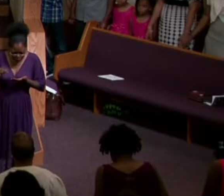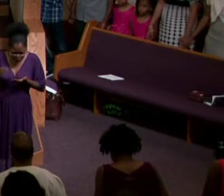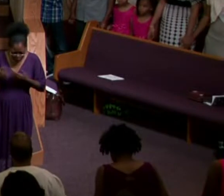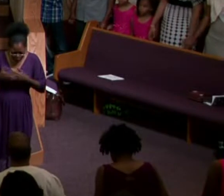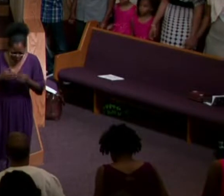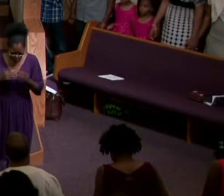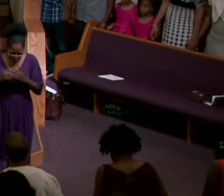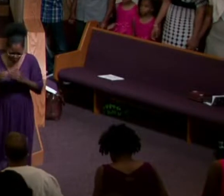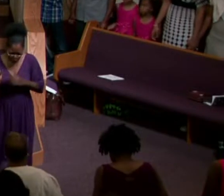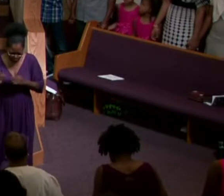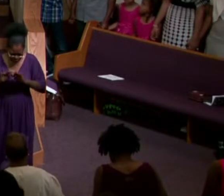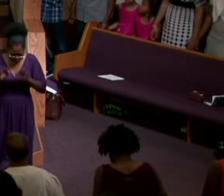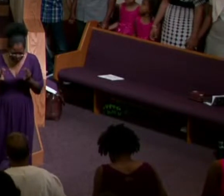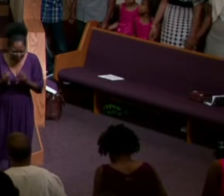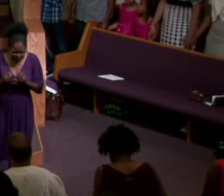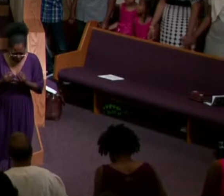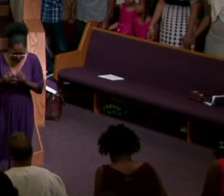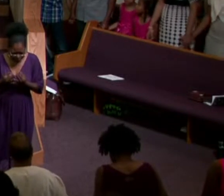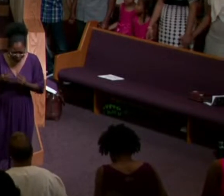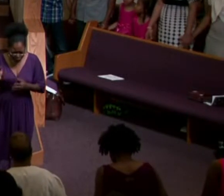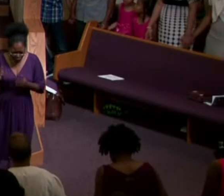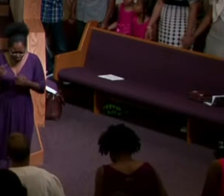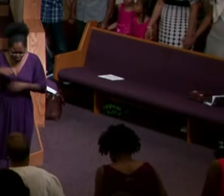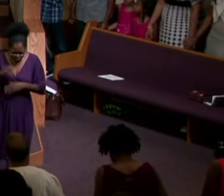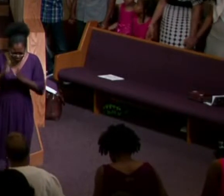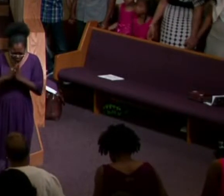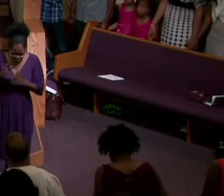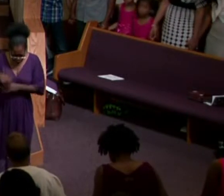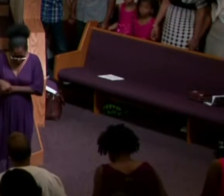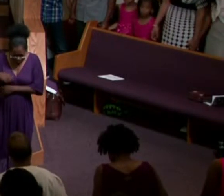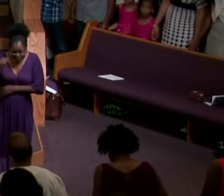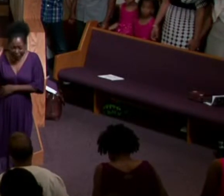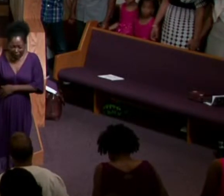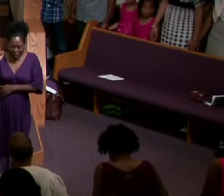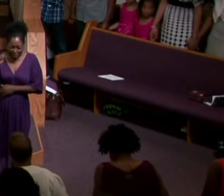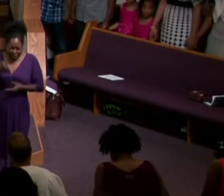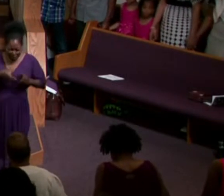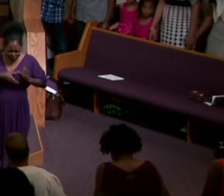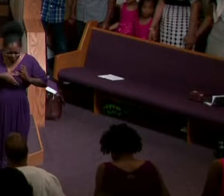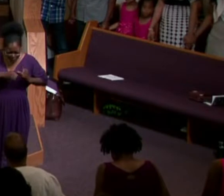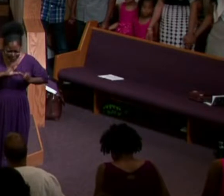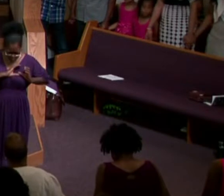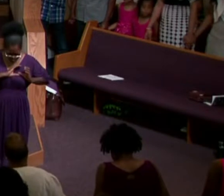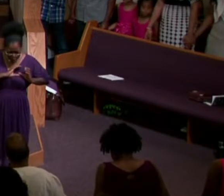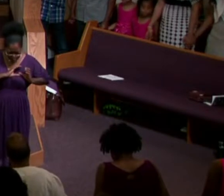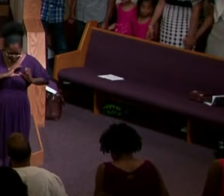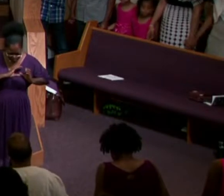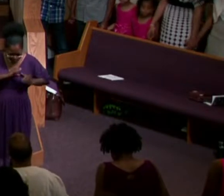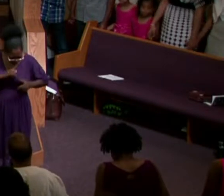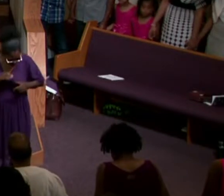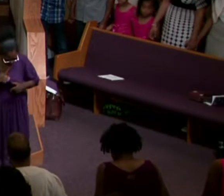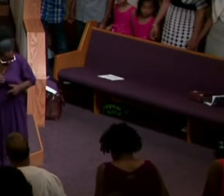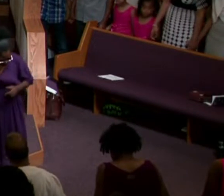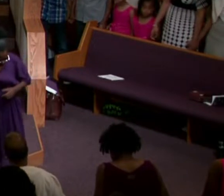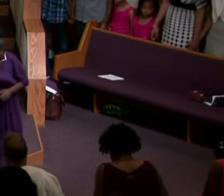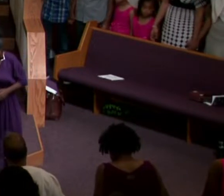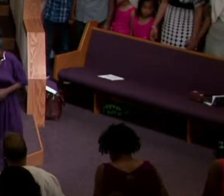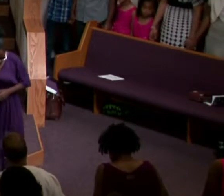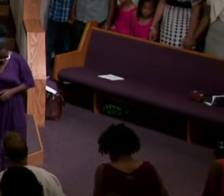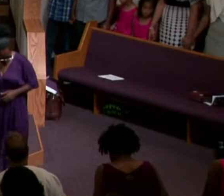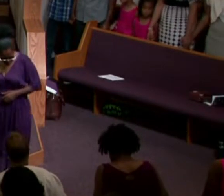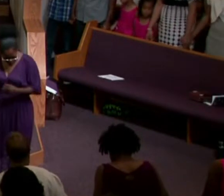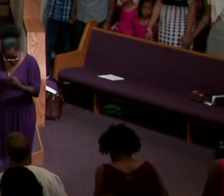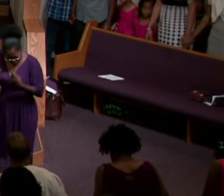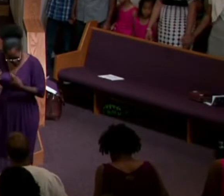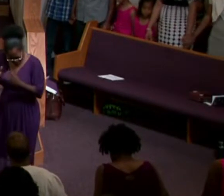heads and broken hearts in the name of Jesus, and that your Holy Spirit will engulf them and lift them up. Father, we come this